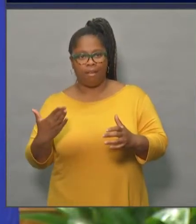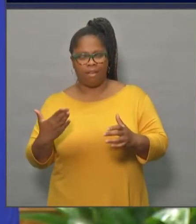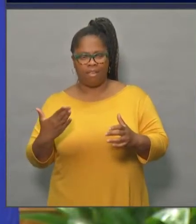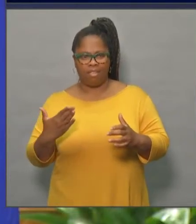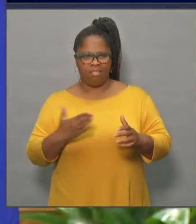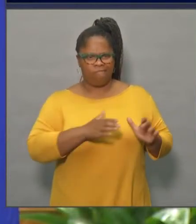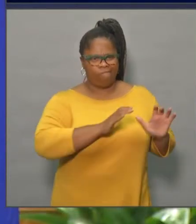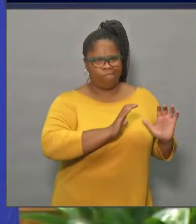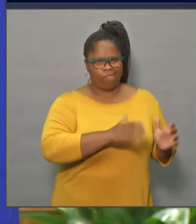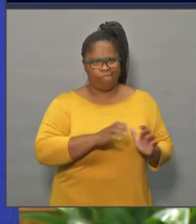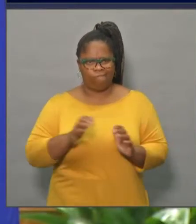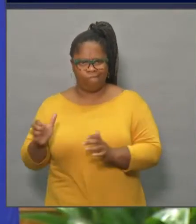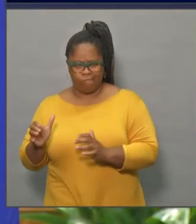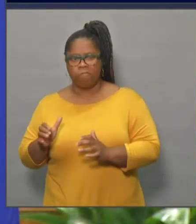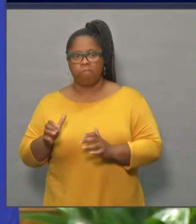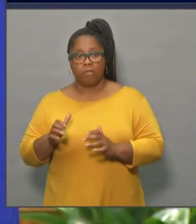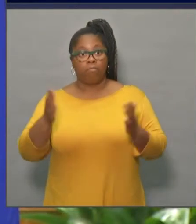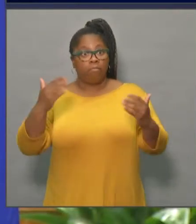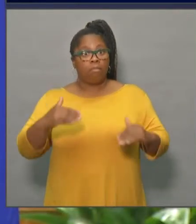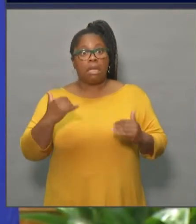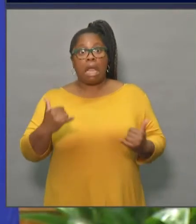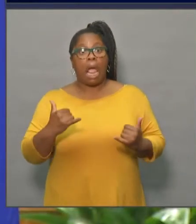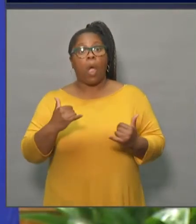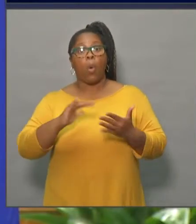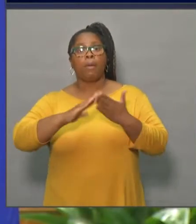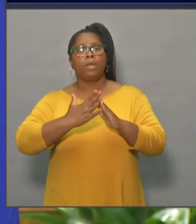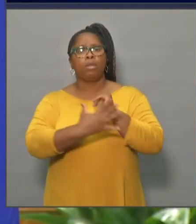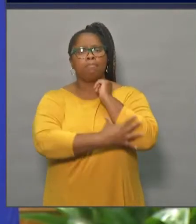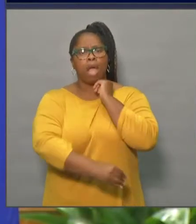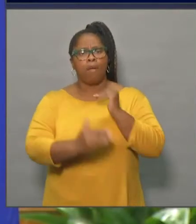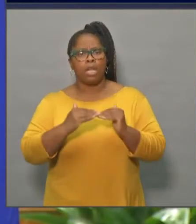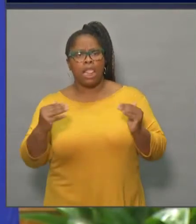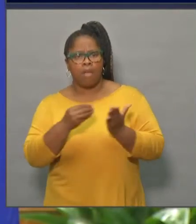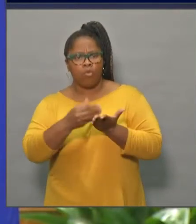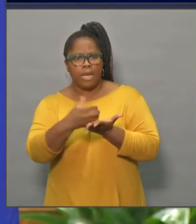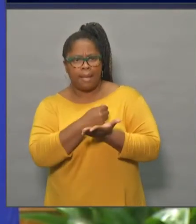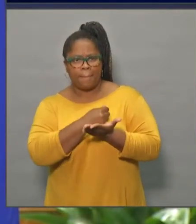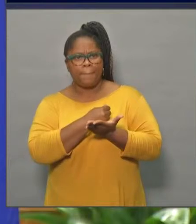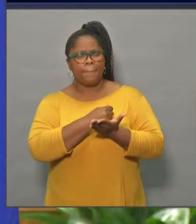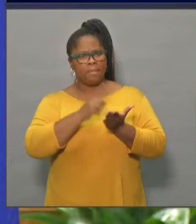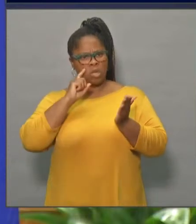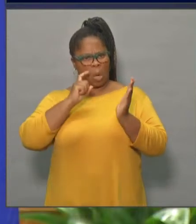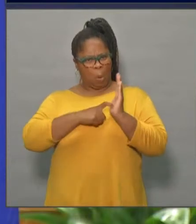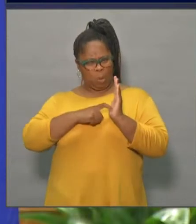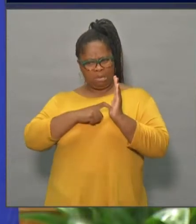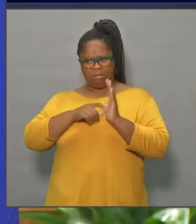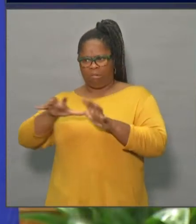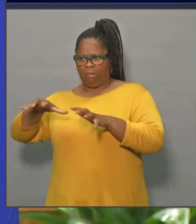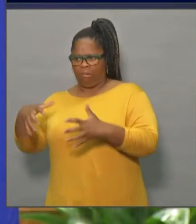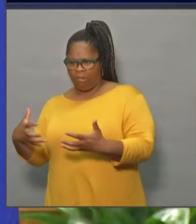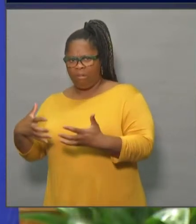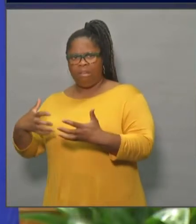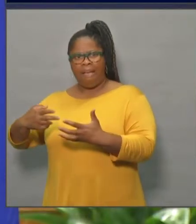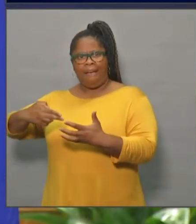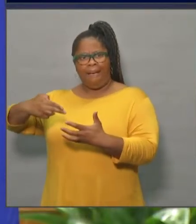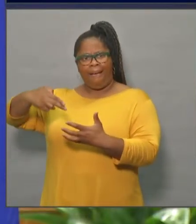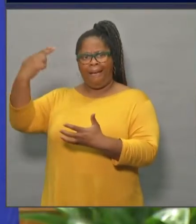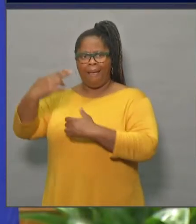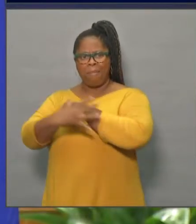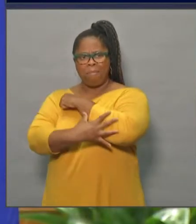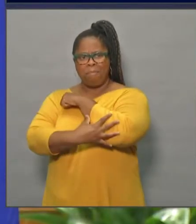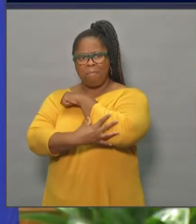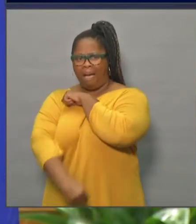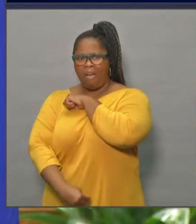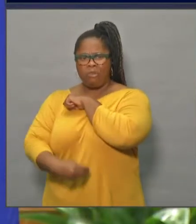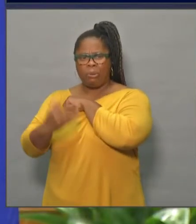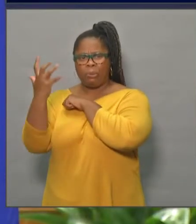data by community poverty levels, you also continue to see that people who live in areas where there are high rates of poverty